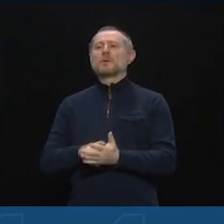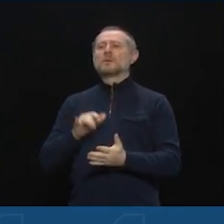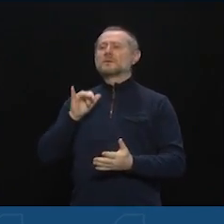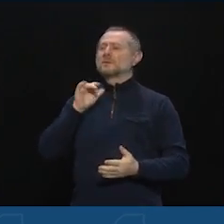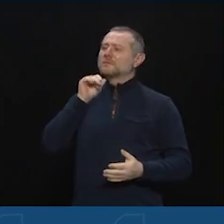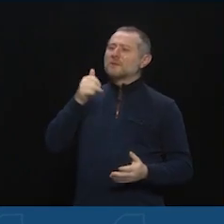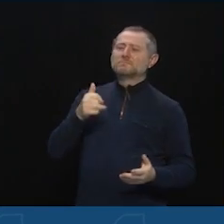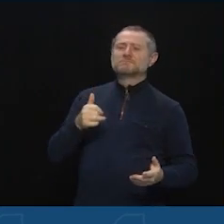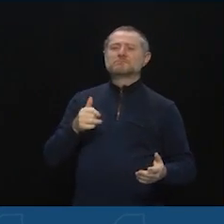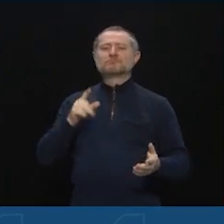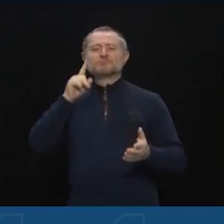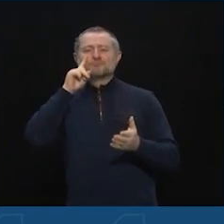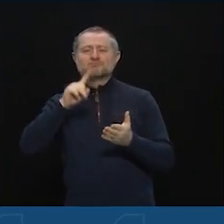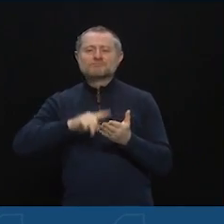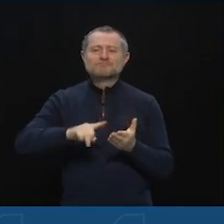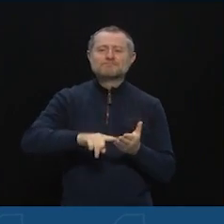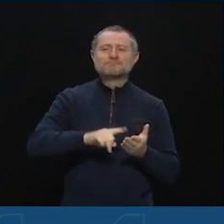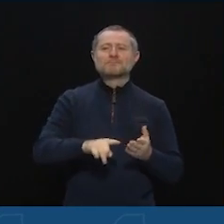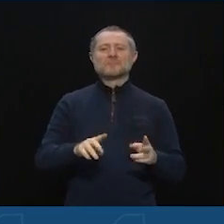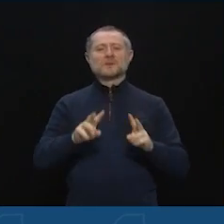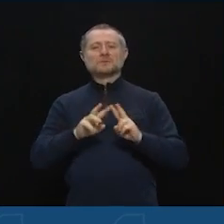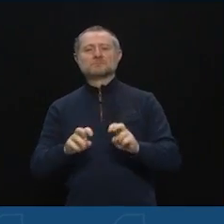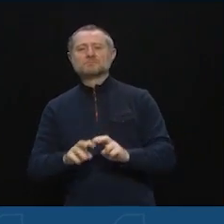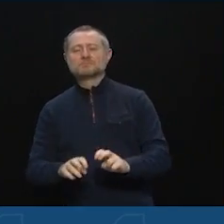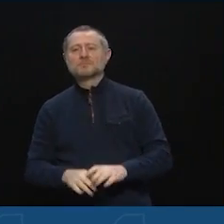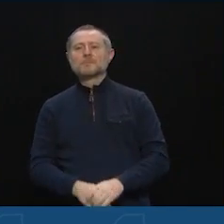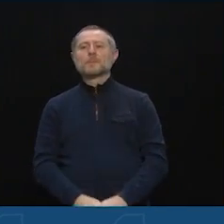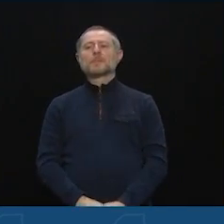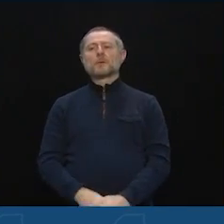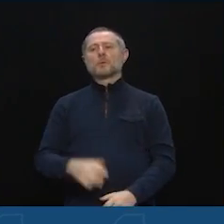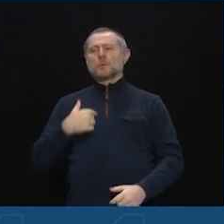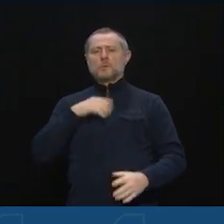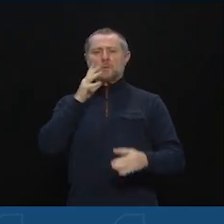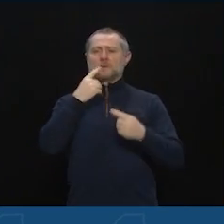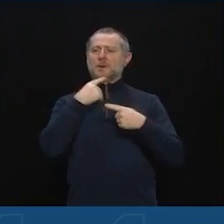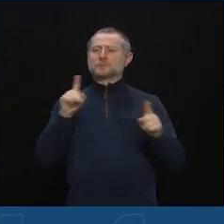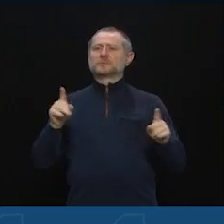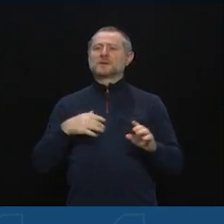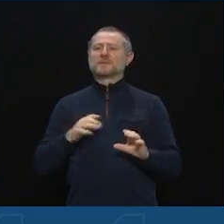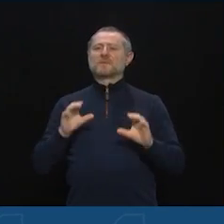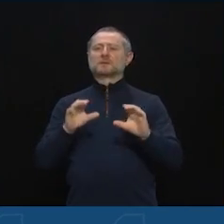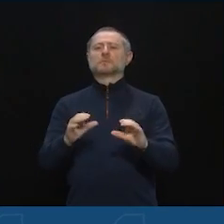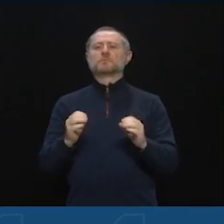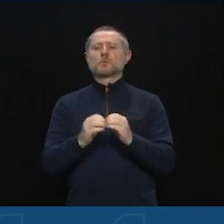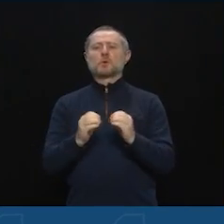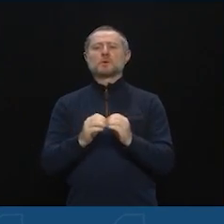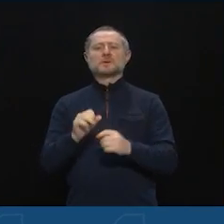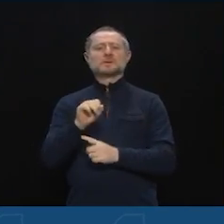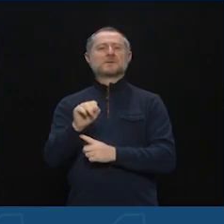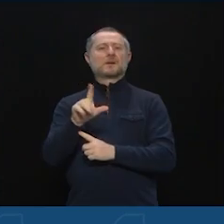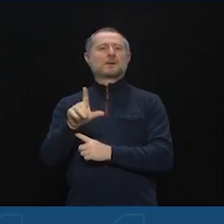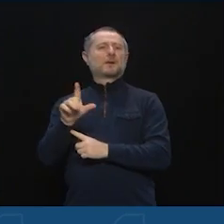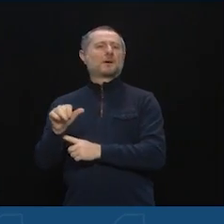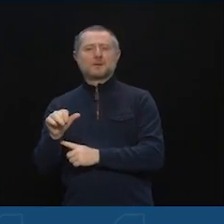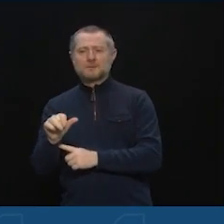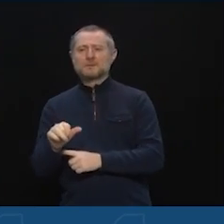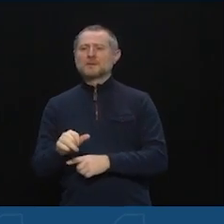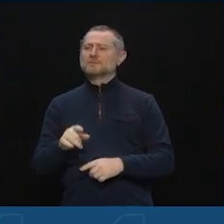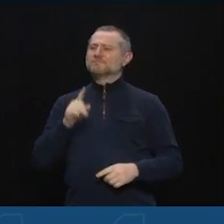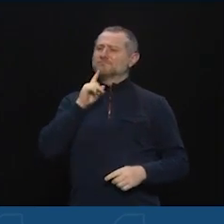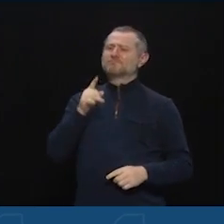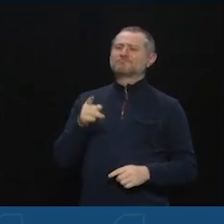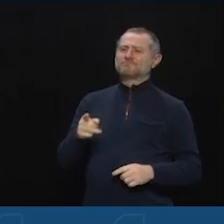a microscope. And we also announced that we're investing more in the SLA. I mean, they've been doing what they can with the resources they've been